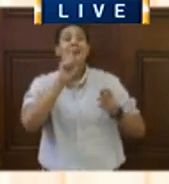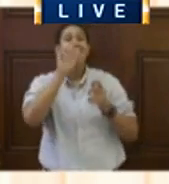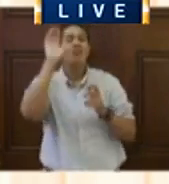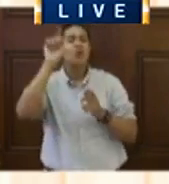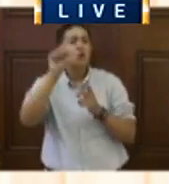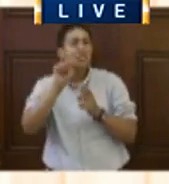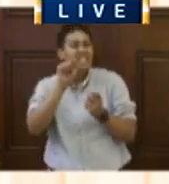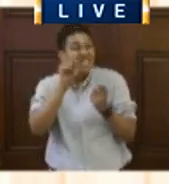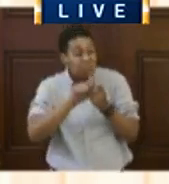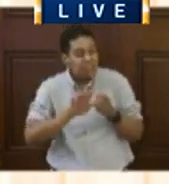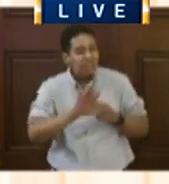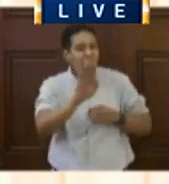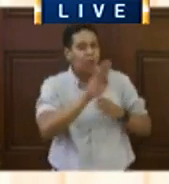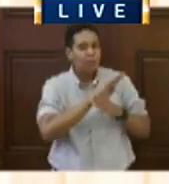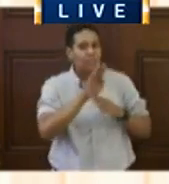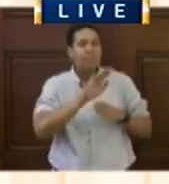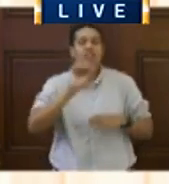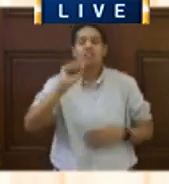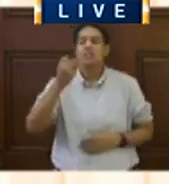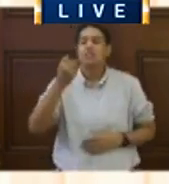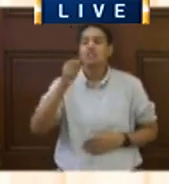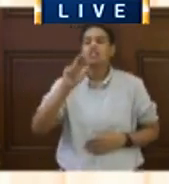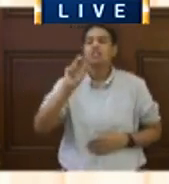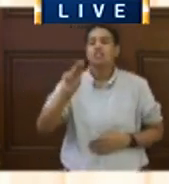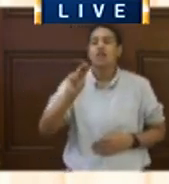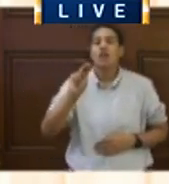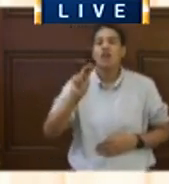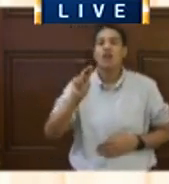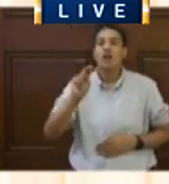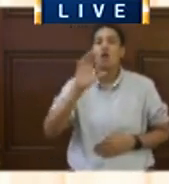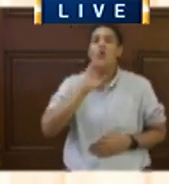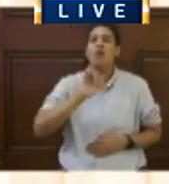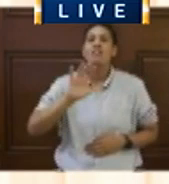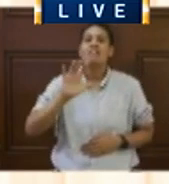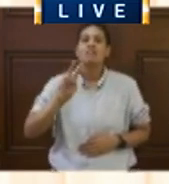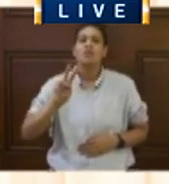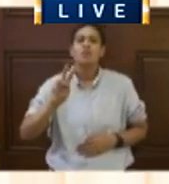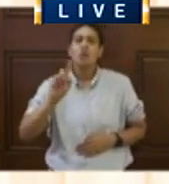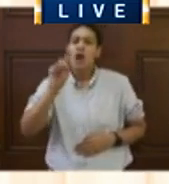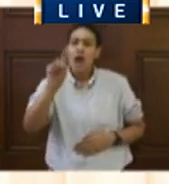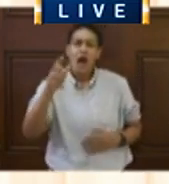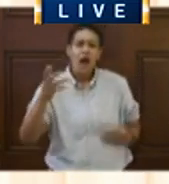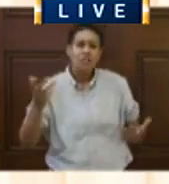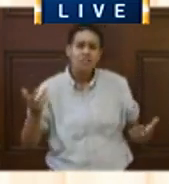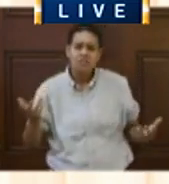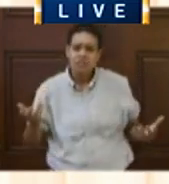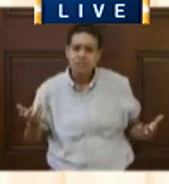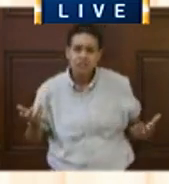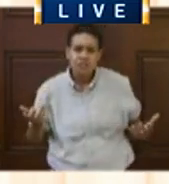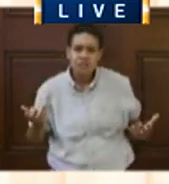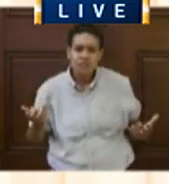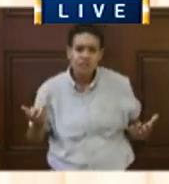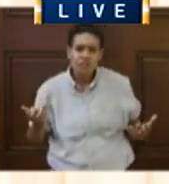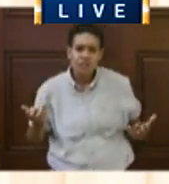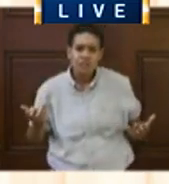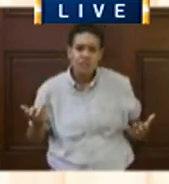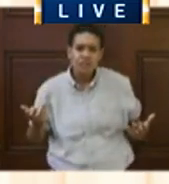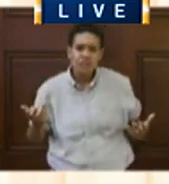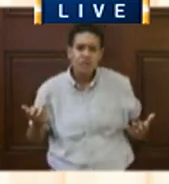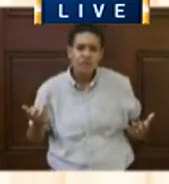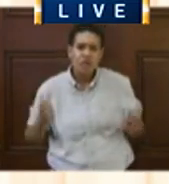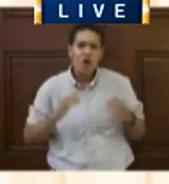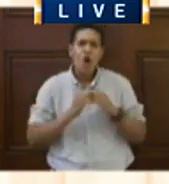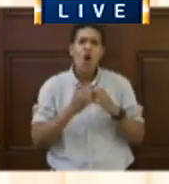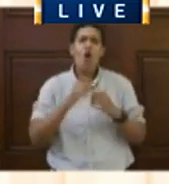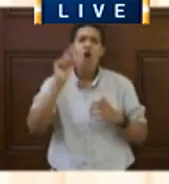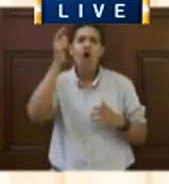again, Sharon, 652, is asking, how will the government be helping specifically